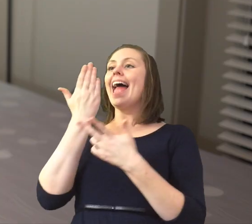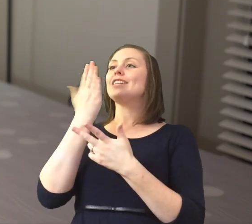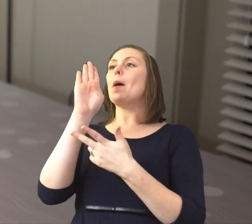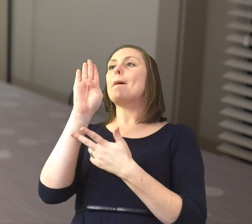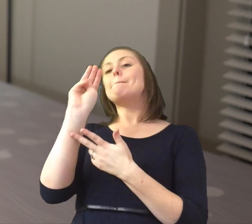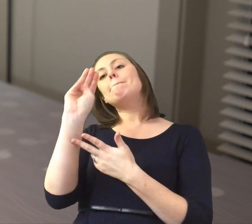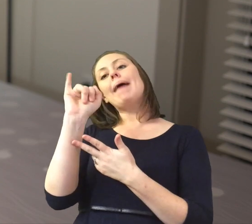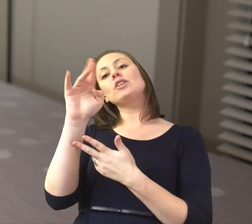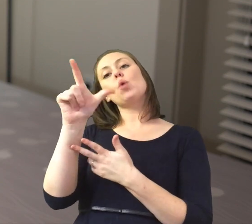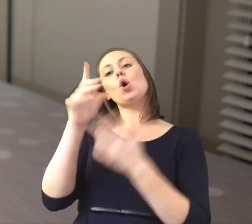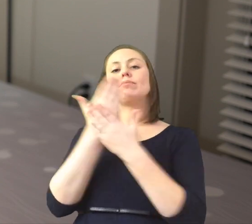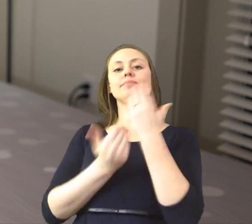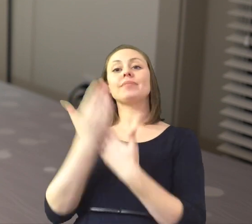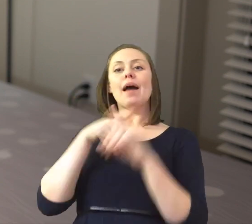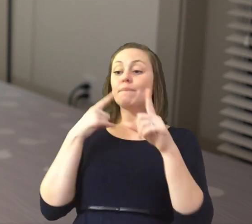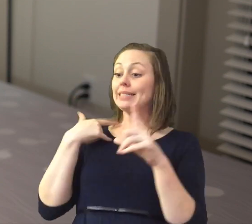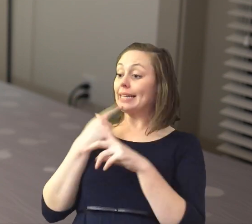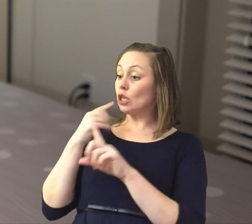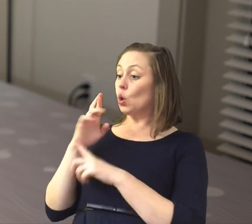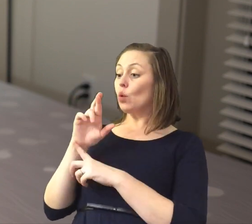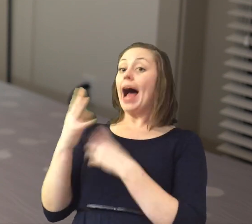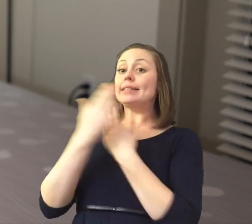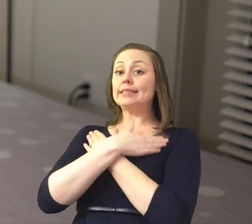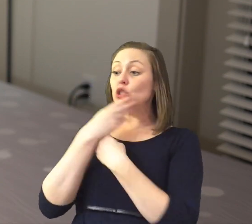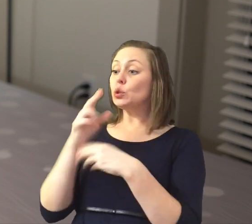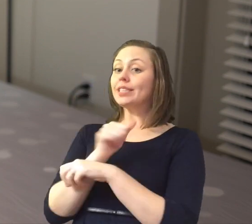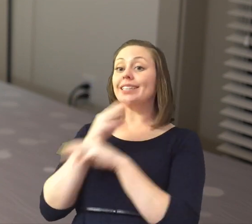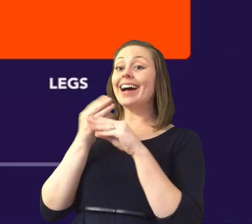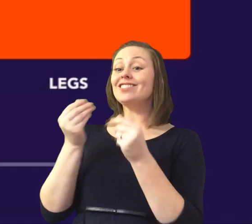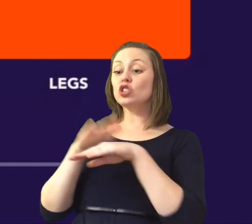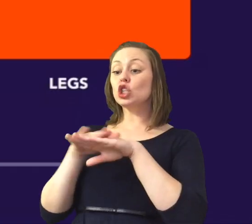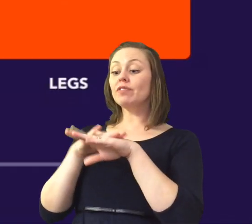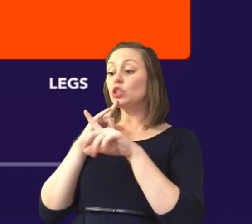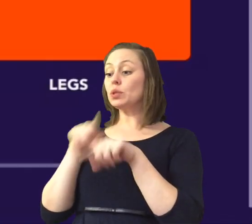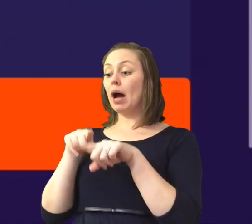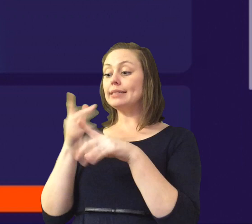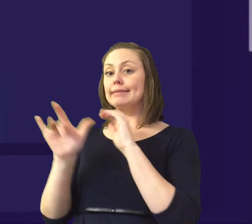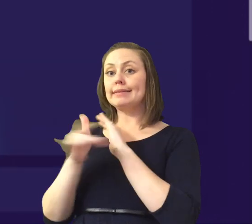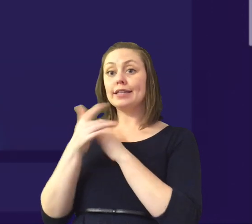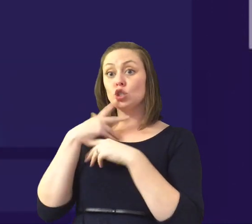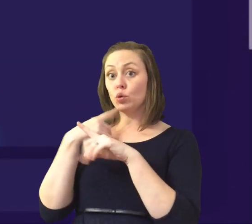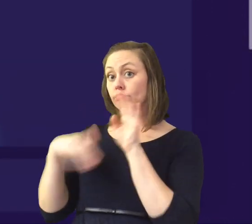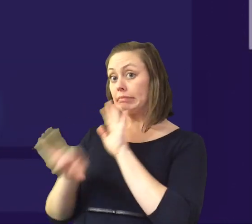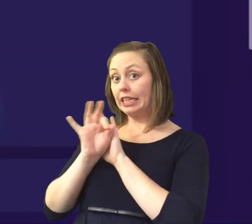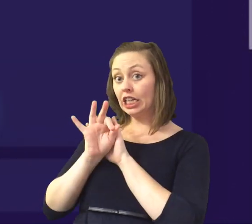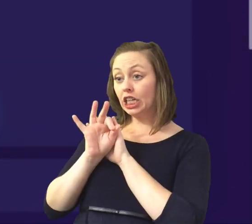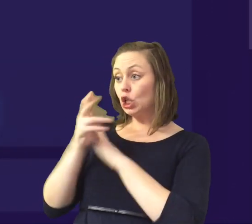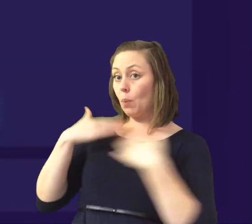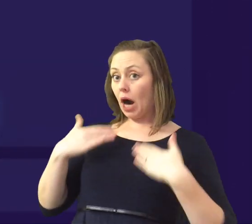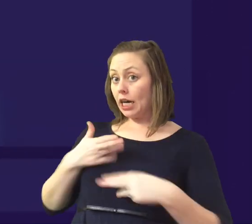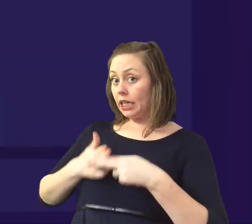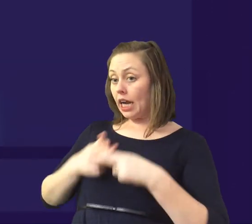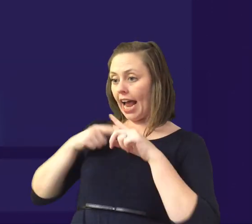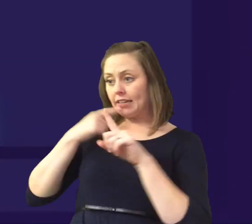manual. As hinted in the name, ReST uses responsive surface technology, which senses your body weight and identifies points